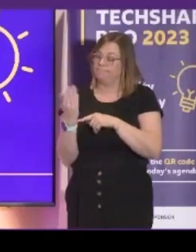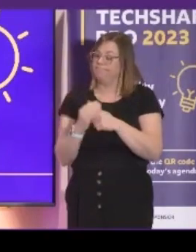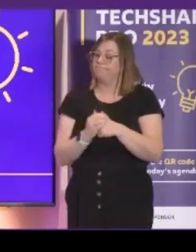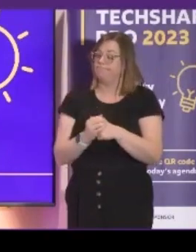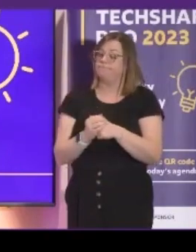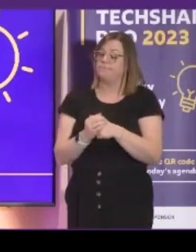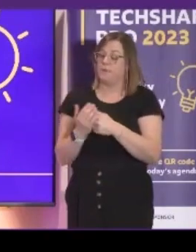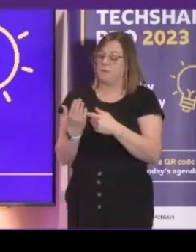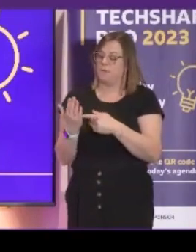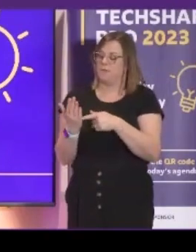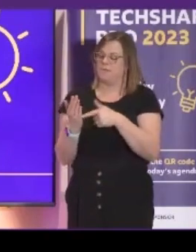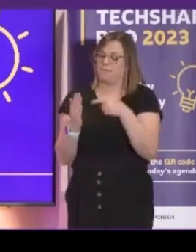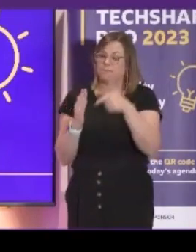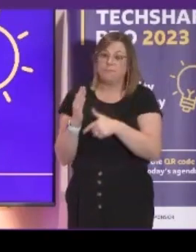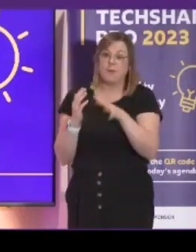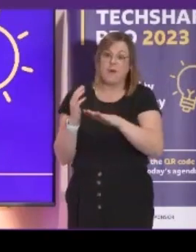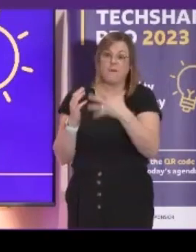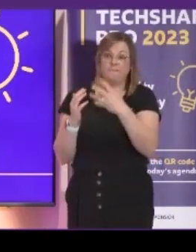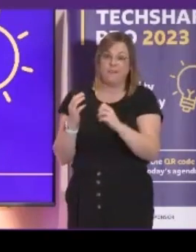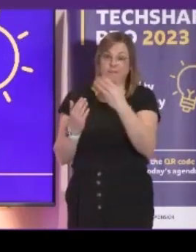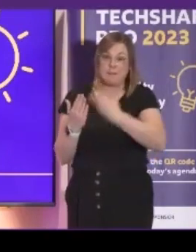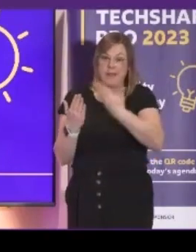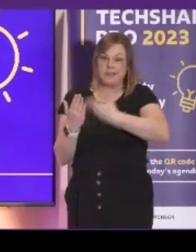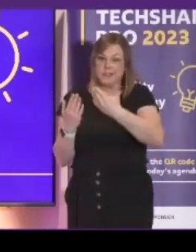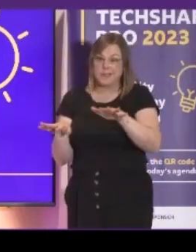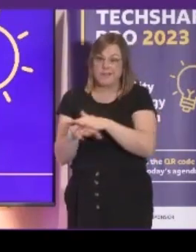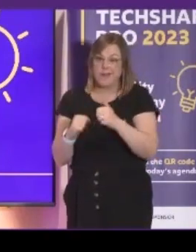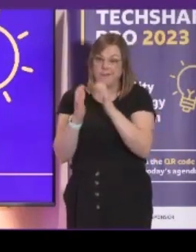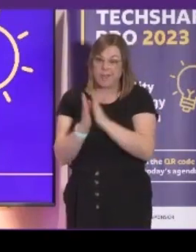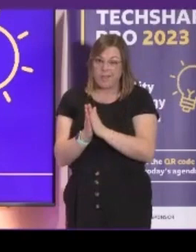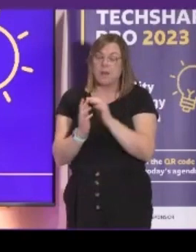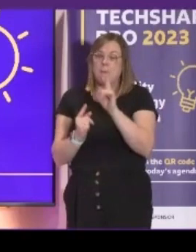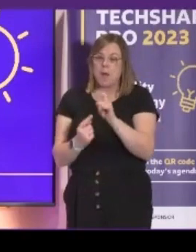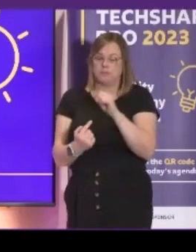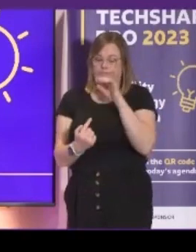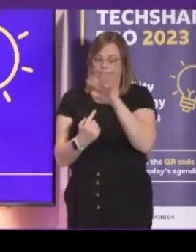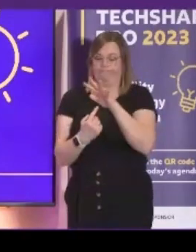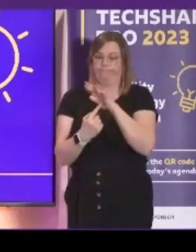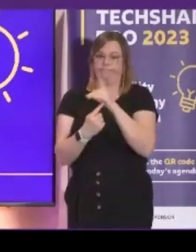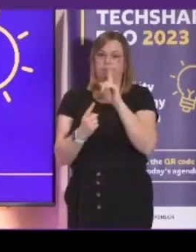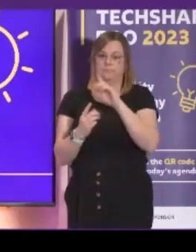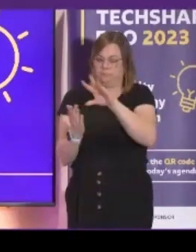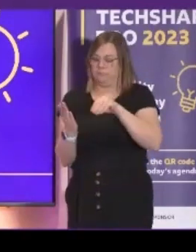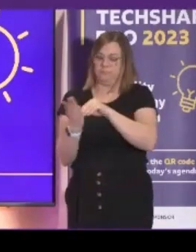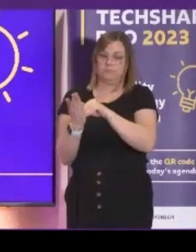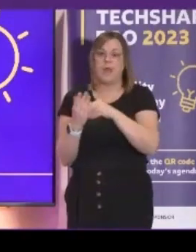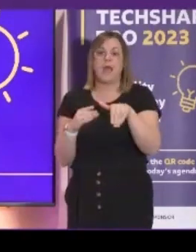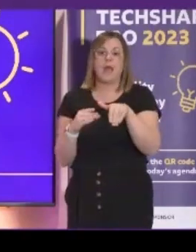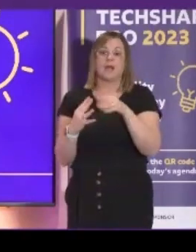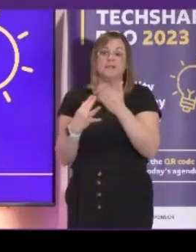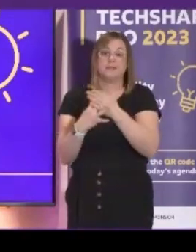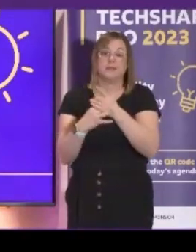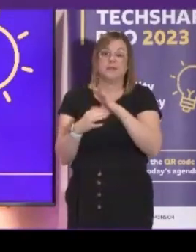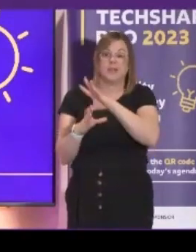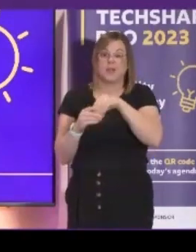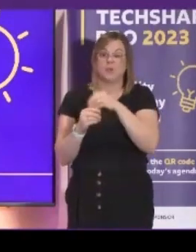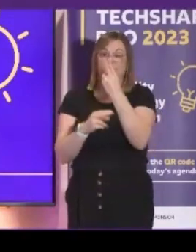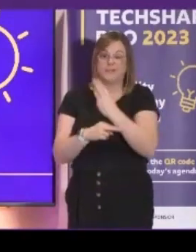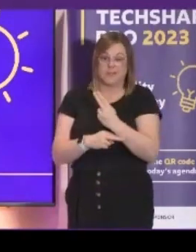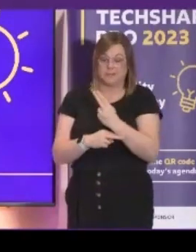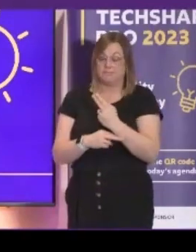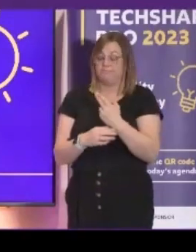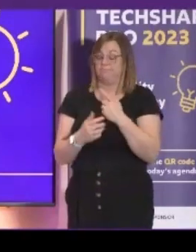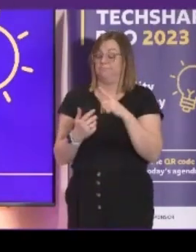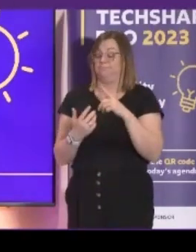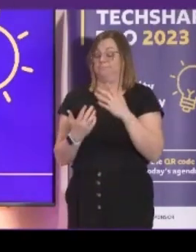The guide goes into about 50 pages covering all sorts of things, but a key part of it is accessibility and inclusive design. But it's all very